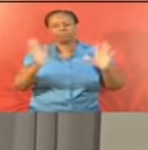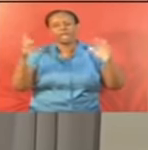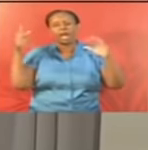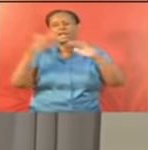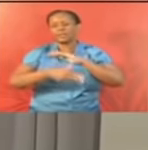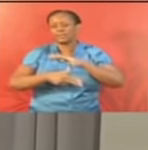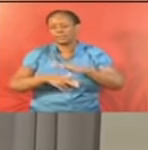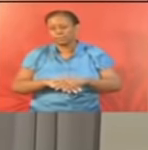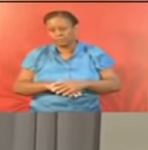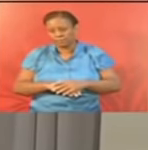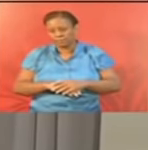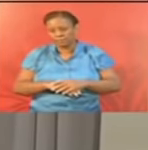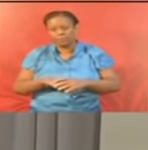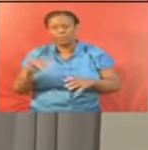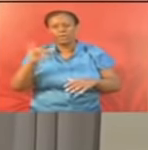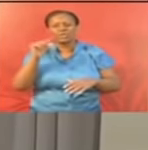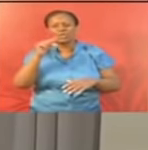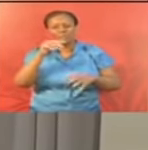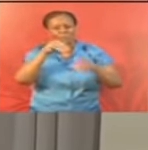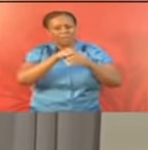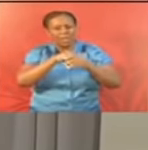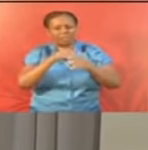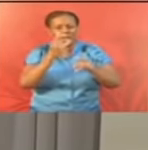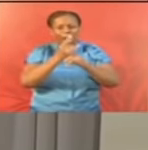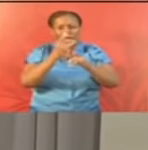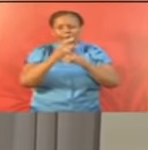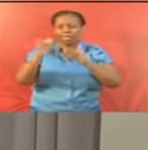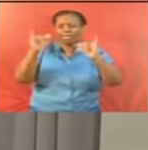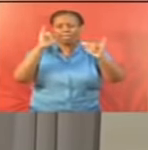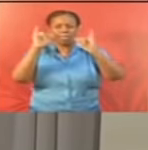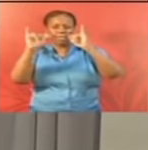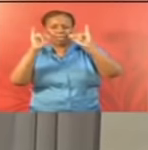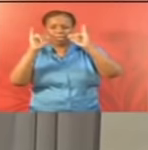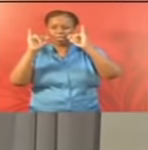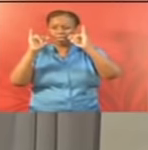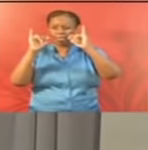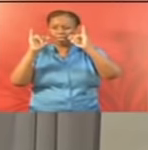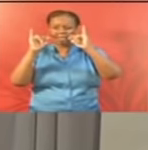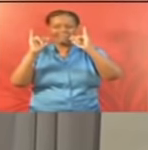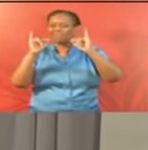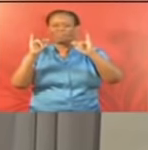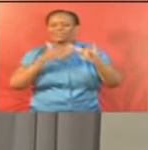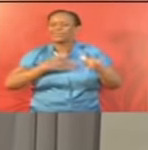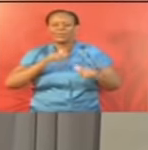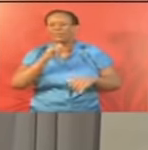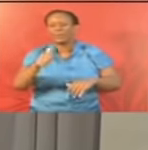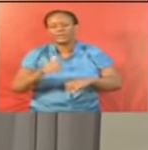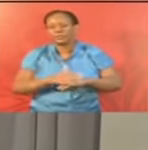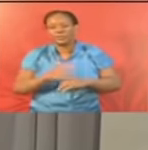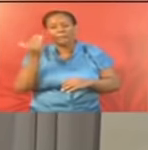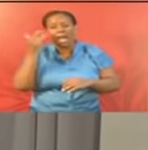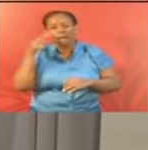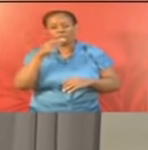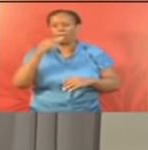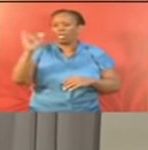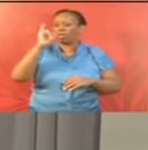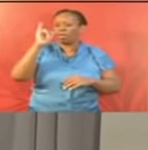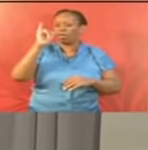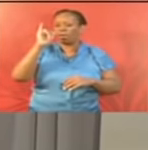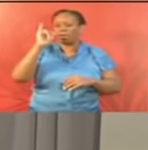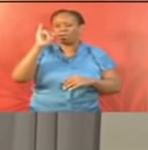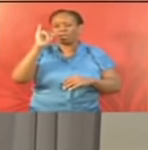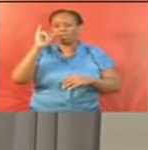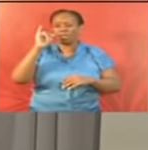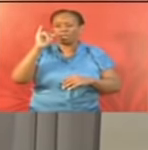down. What you will normally do when you are in control of all your faculties, you will not